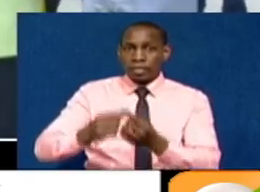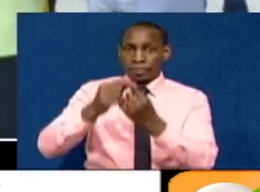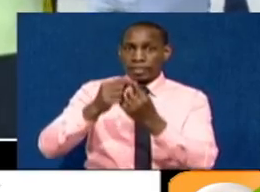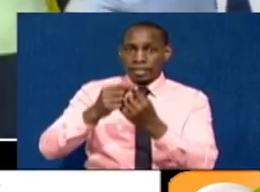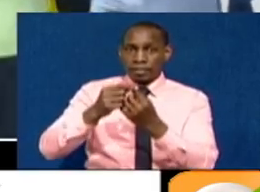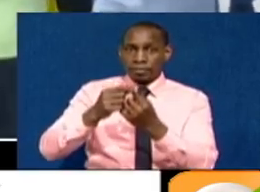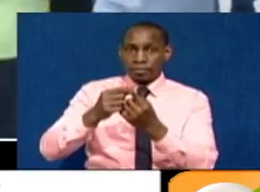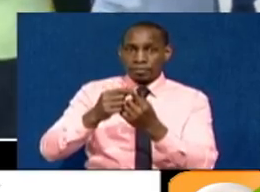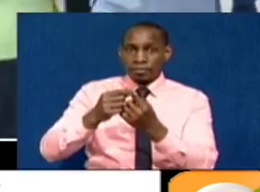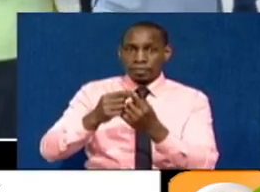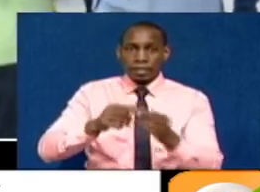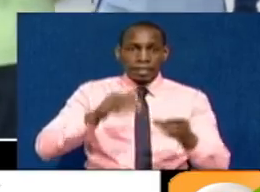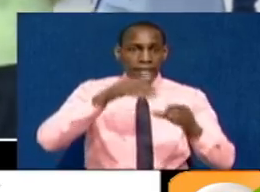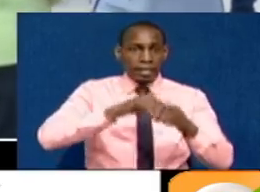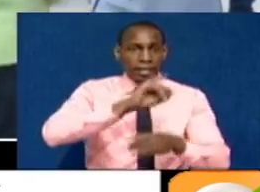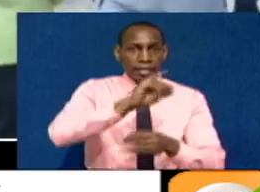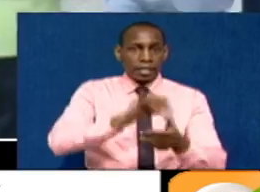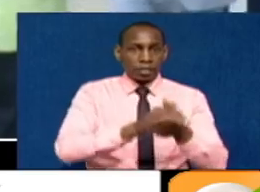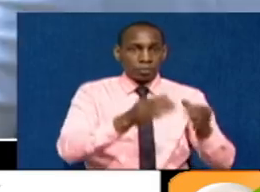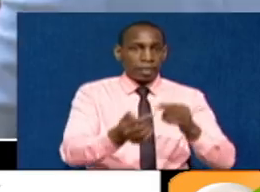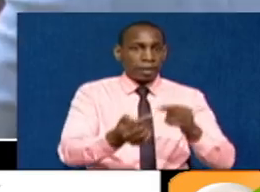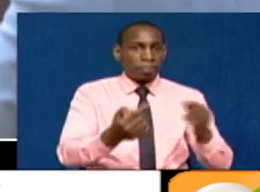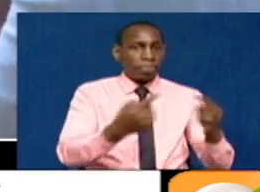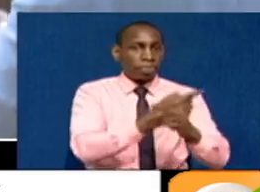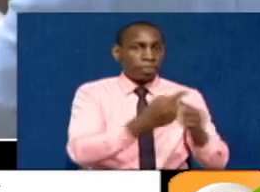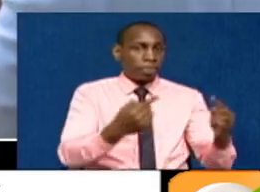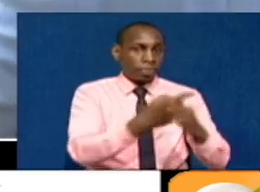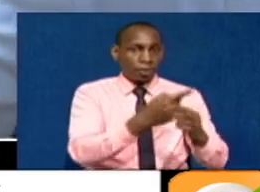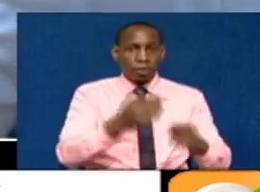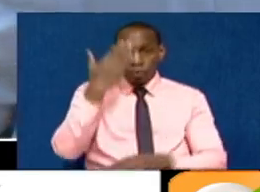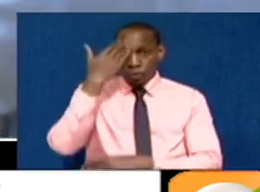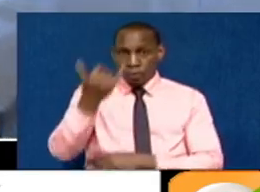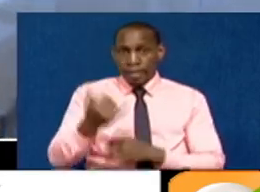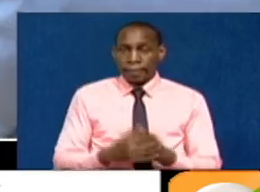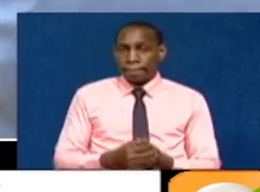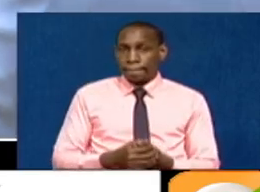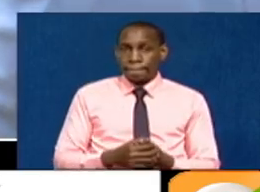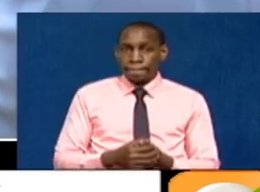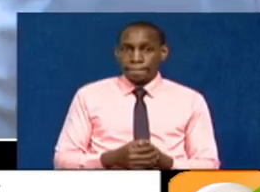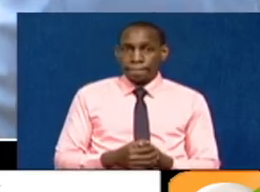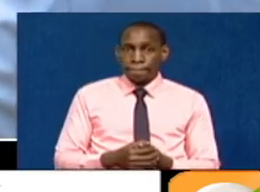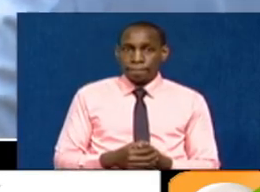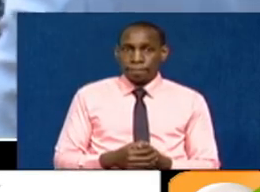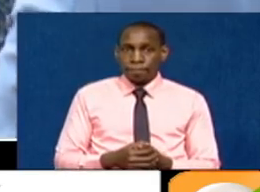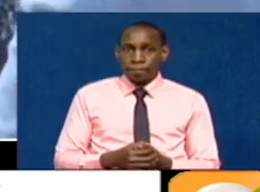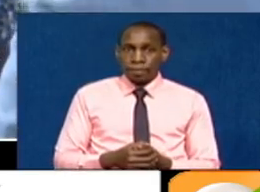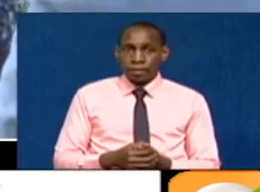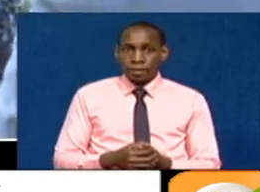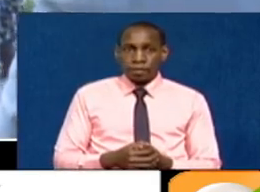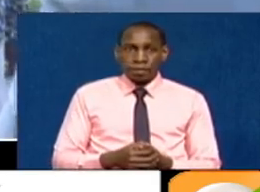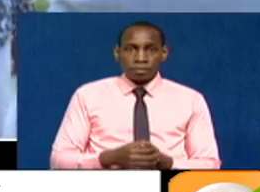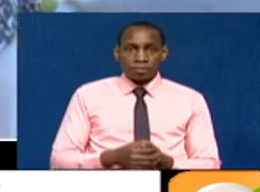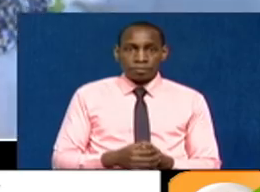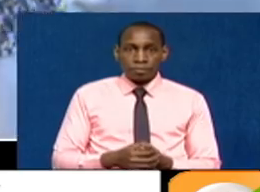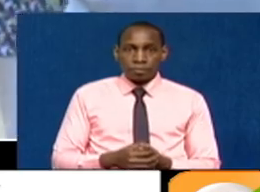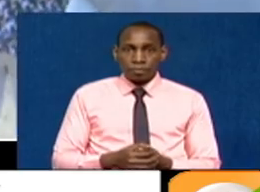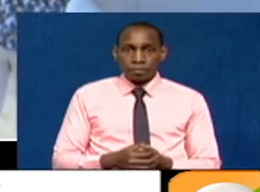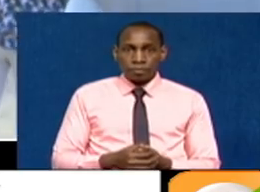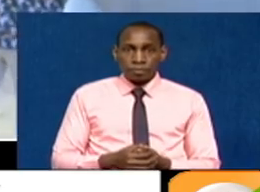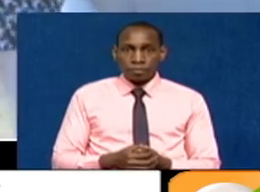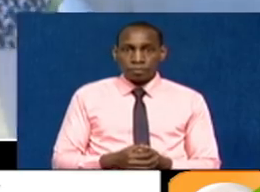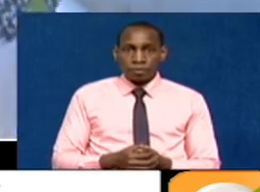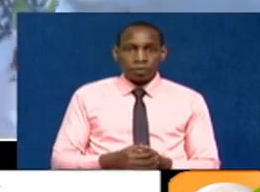the intra-Jubilee wars, because the scene is so clouded right now with